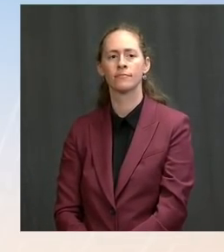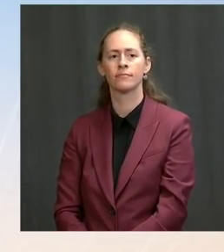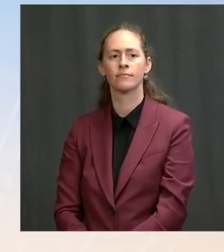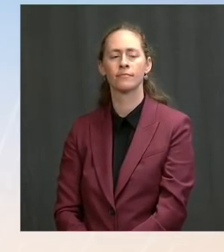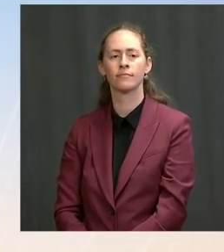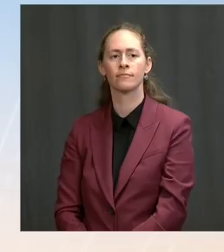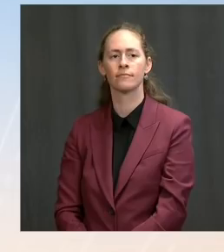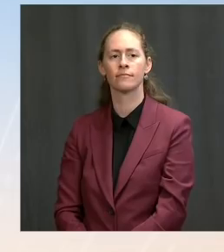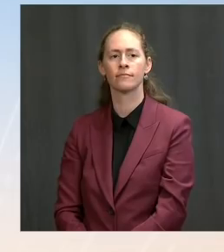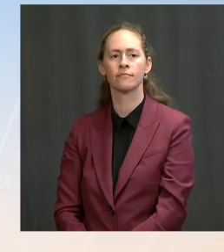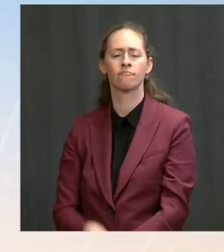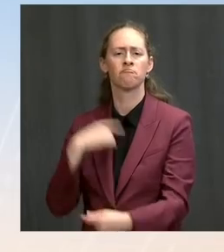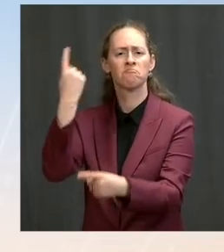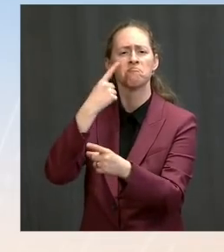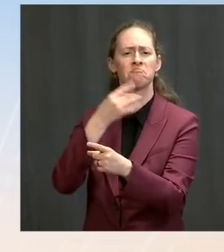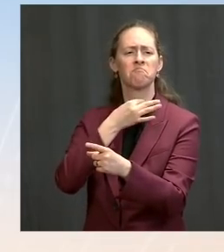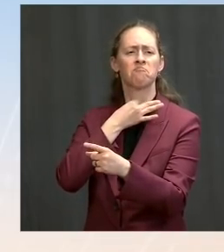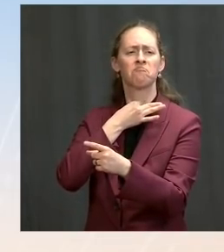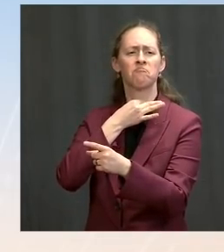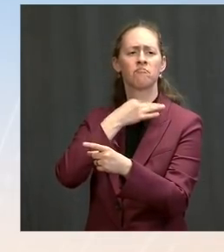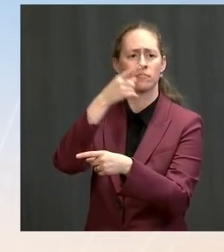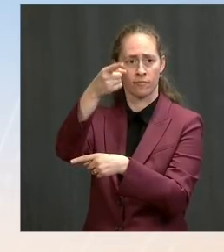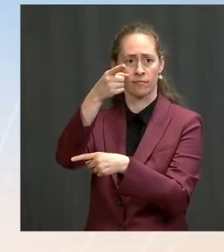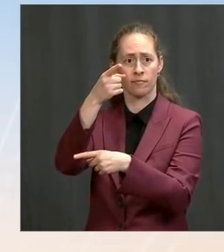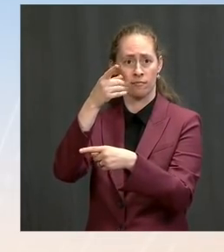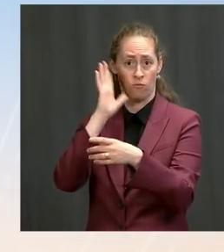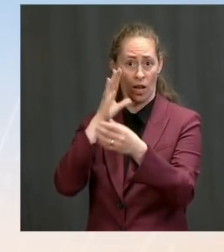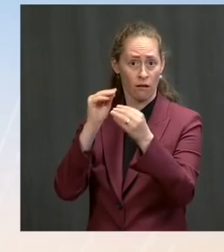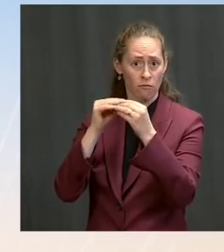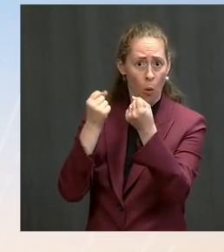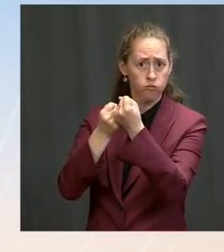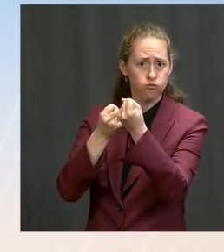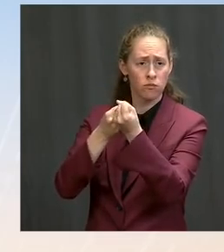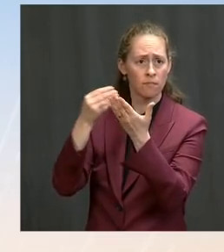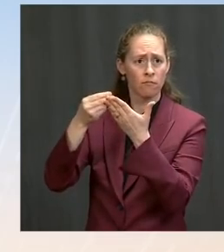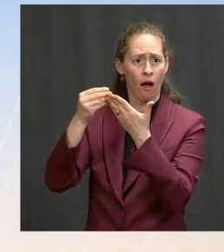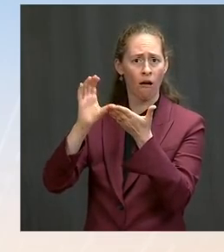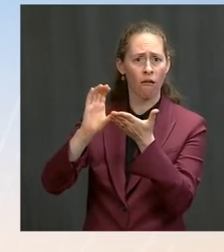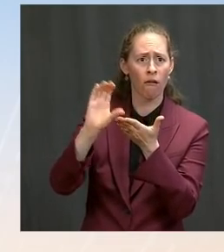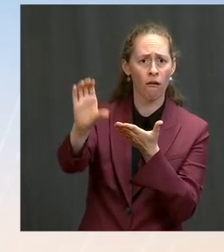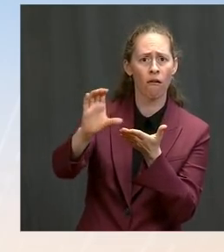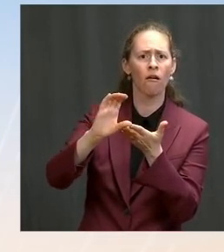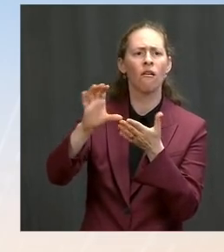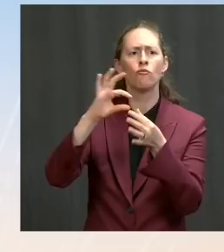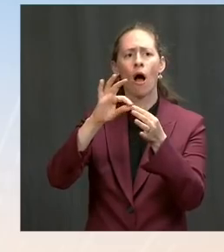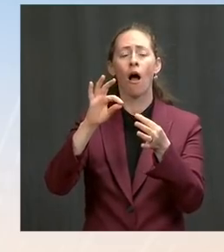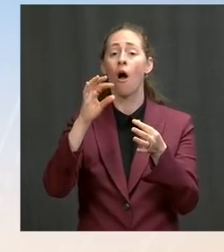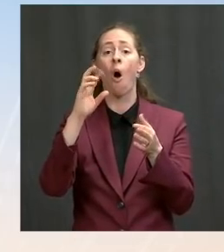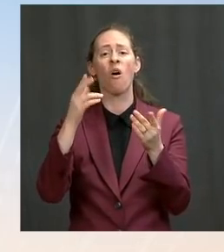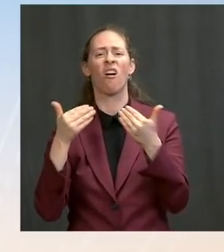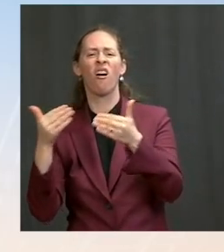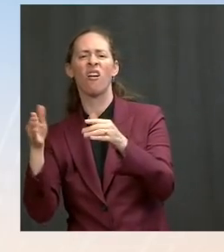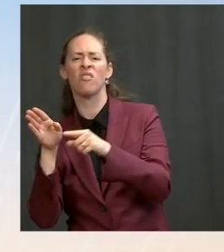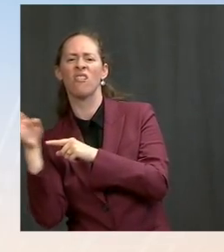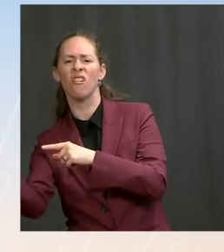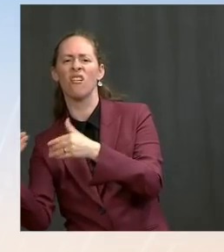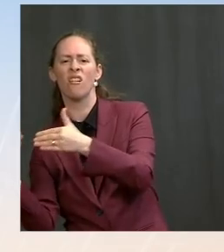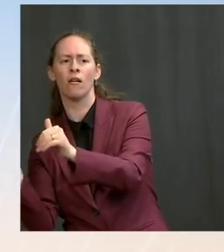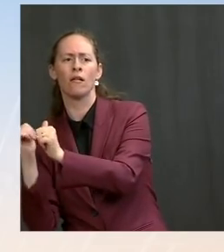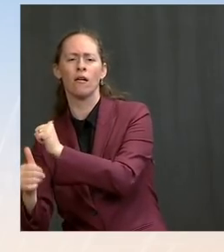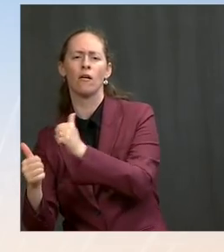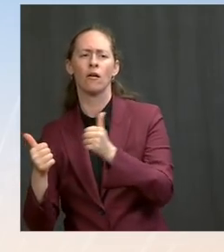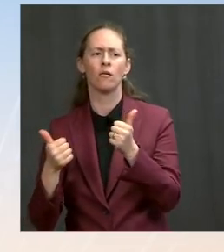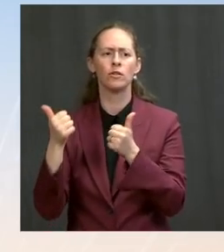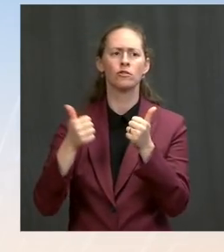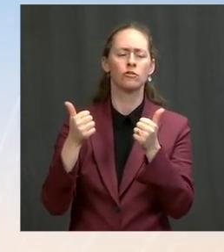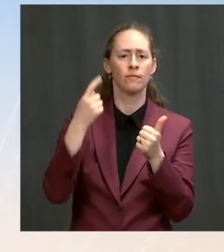pursuing additional funds beyond the bipartisan plan in the reconciliation plan for drinking water in particular? You know,